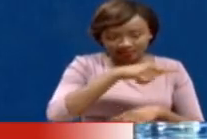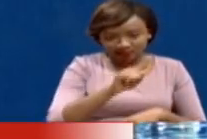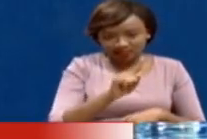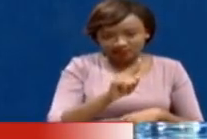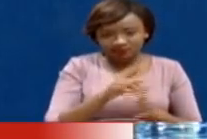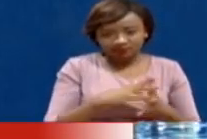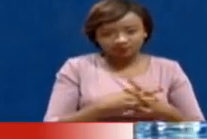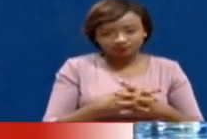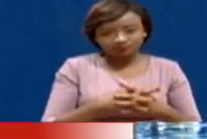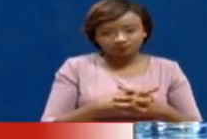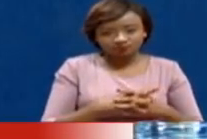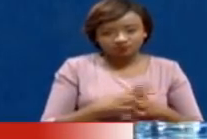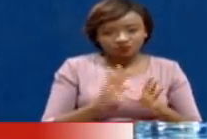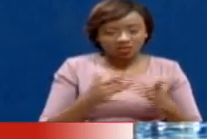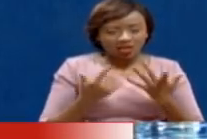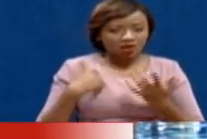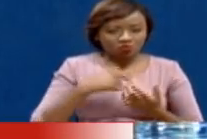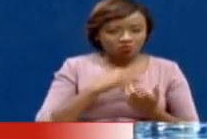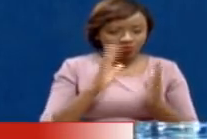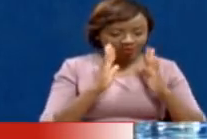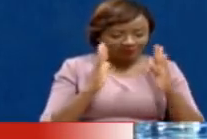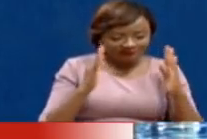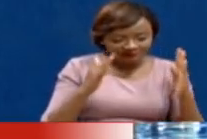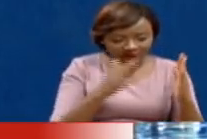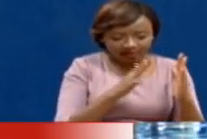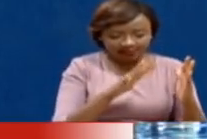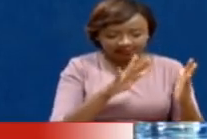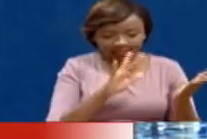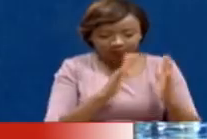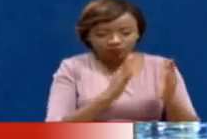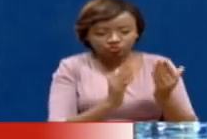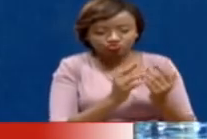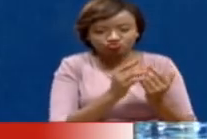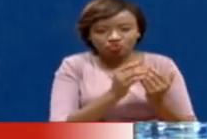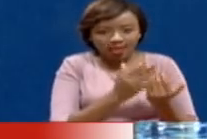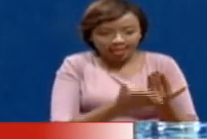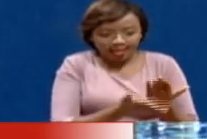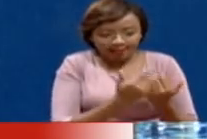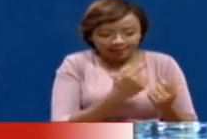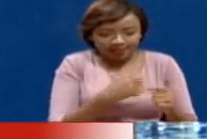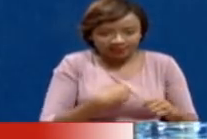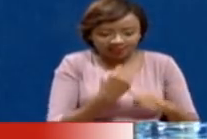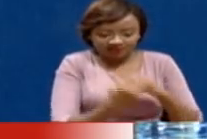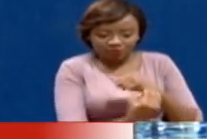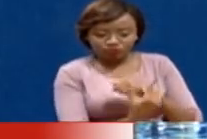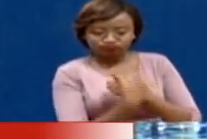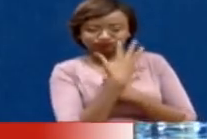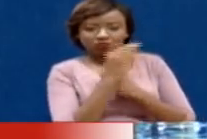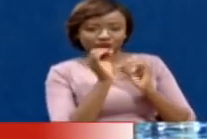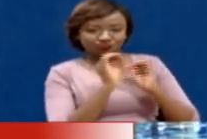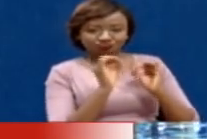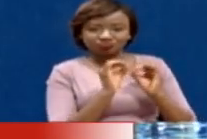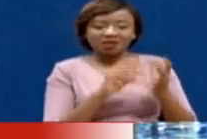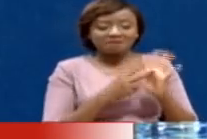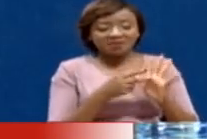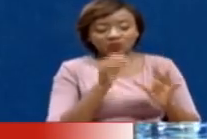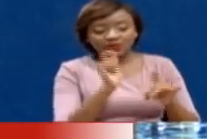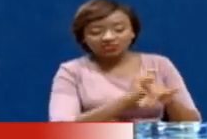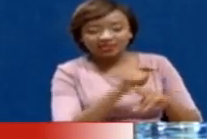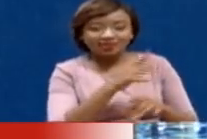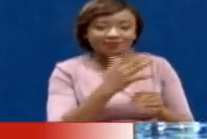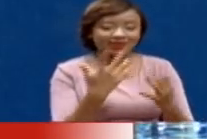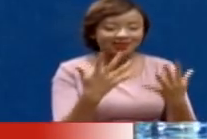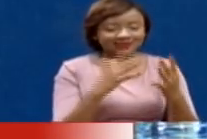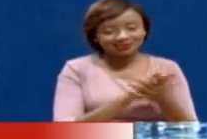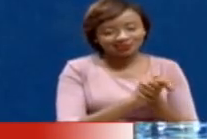are specifically focusing on infection prevention control measures, which are basic things, hand washing. Then